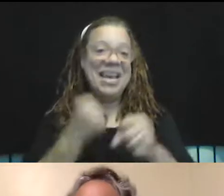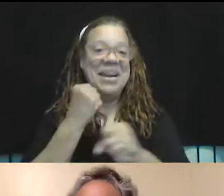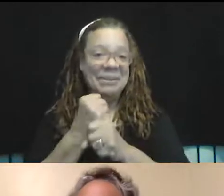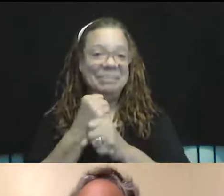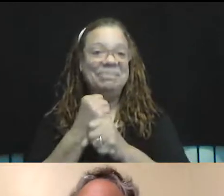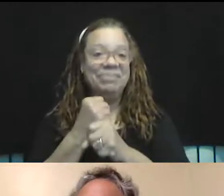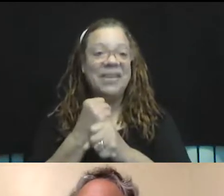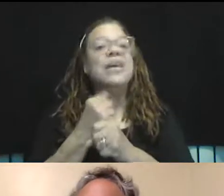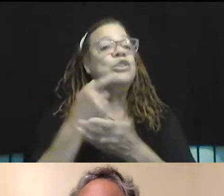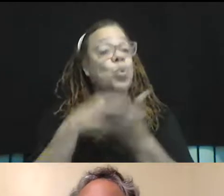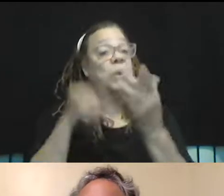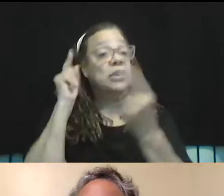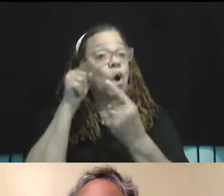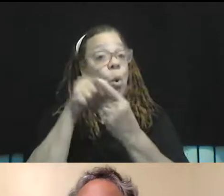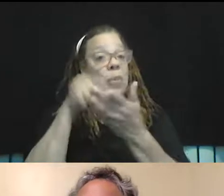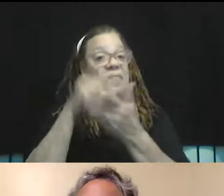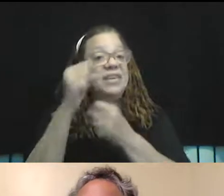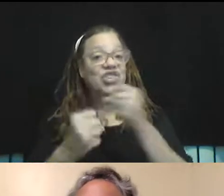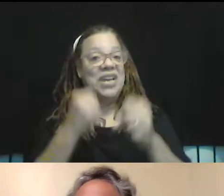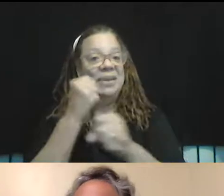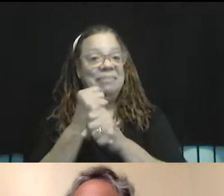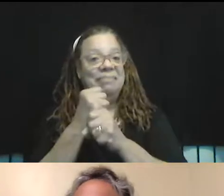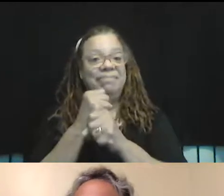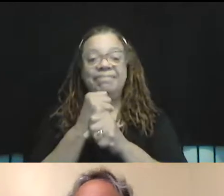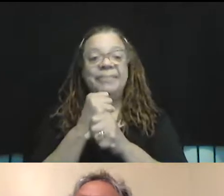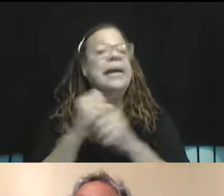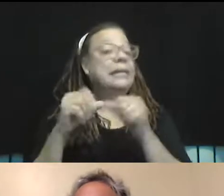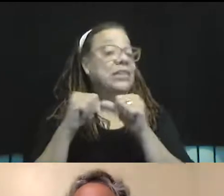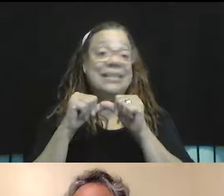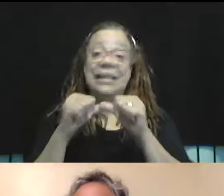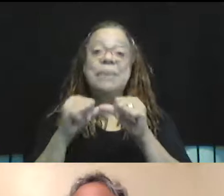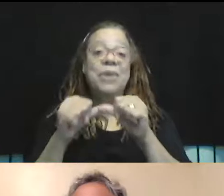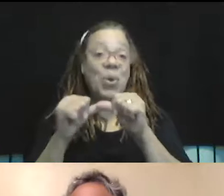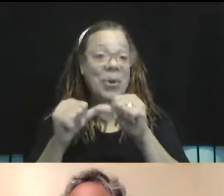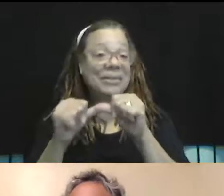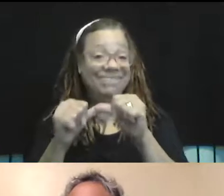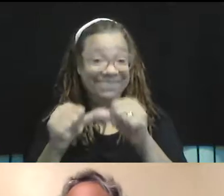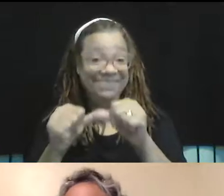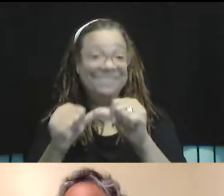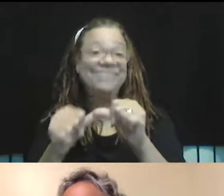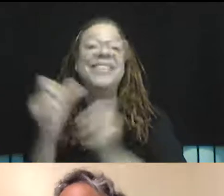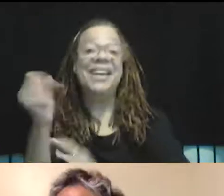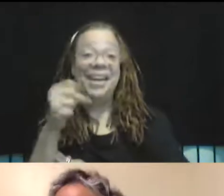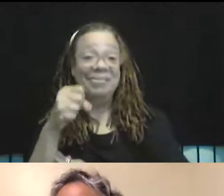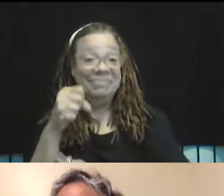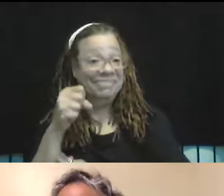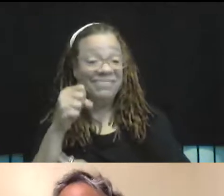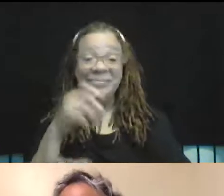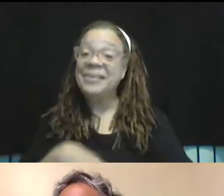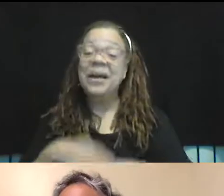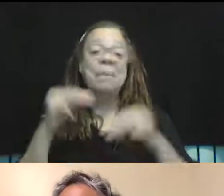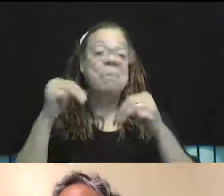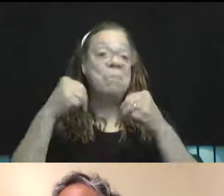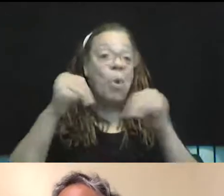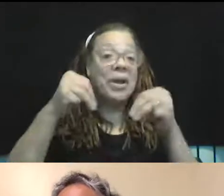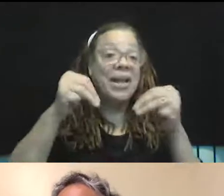What's your goal for this year? Just to keep going. Yeah. Yeah. Marketing, I've been